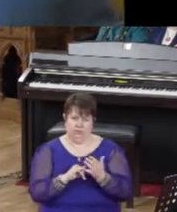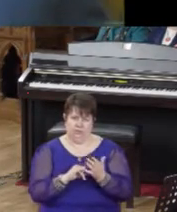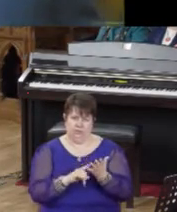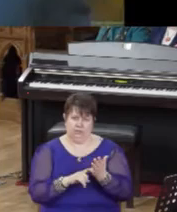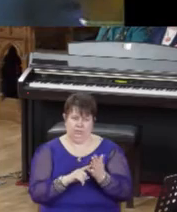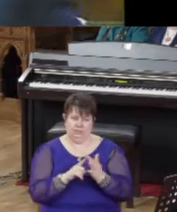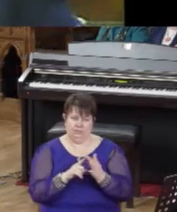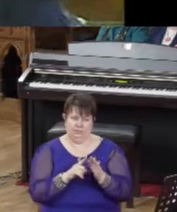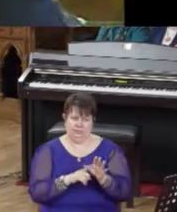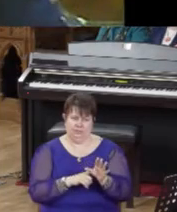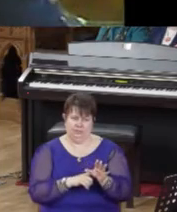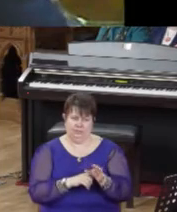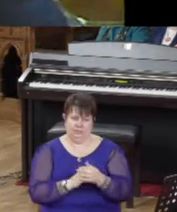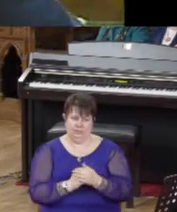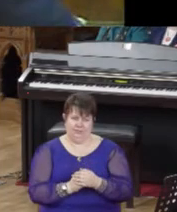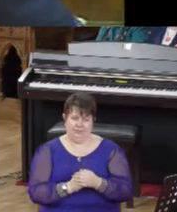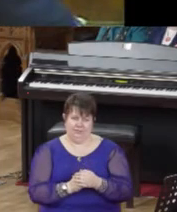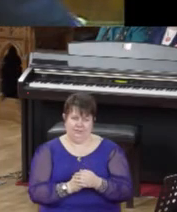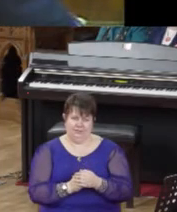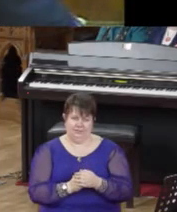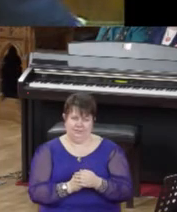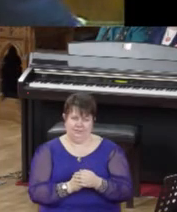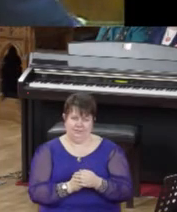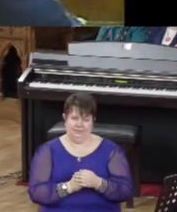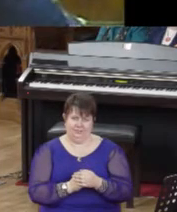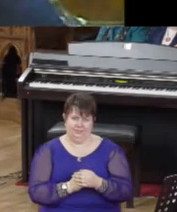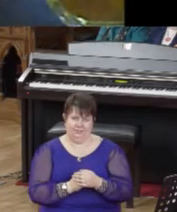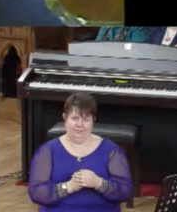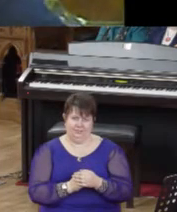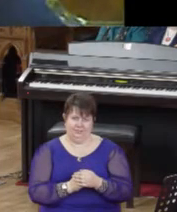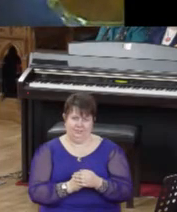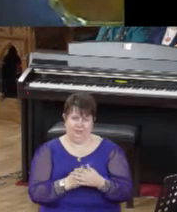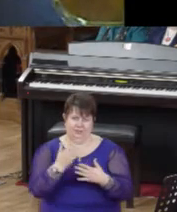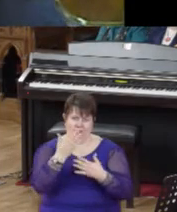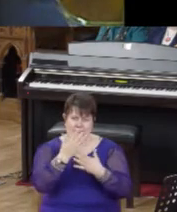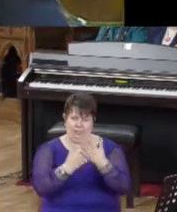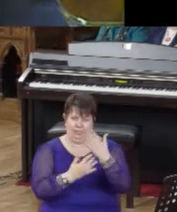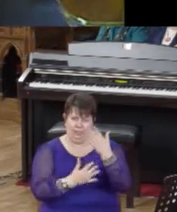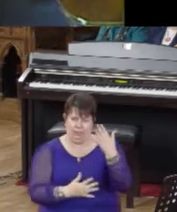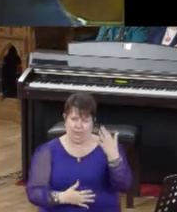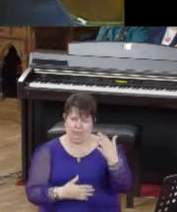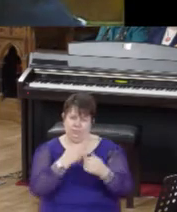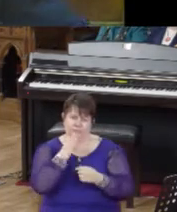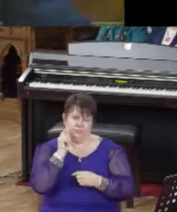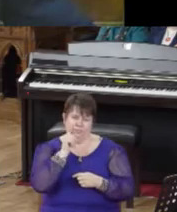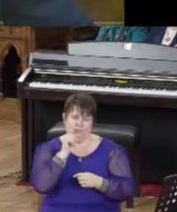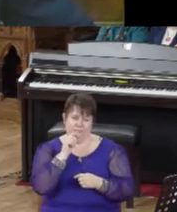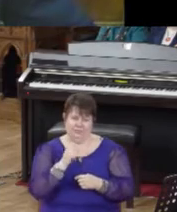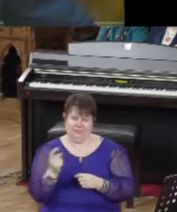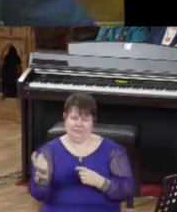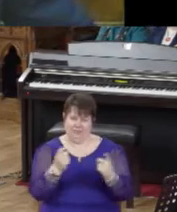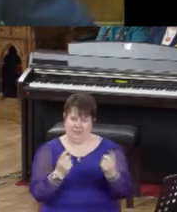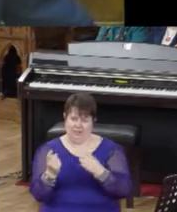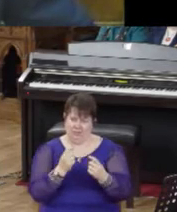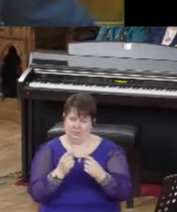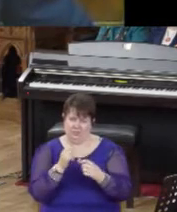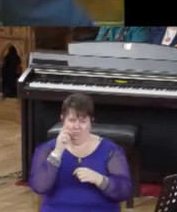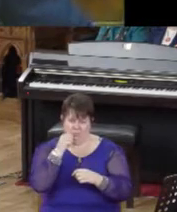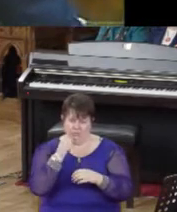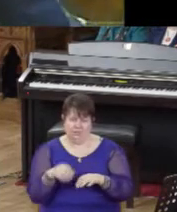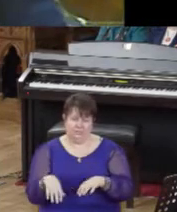Ian Jackson, Alicia Manson, Derek Milton, Ian Morrison, Andrew Nielsen, Andrew Stephen, Daniel Tudor, Stuart Watson, Leanne